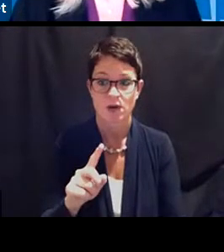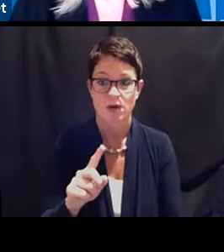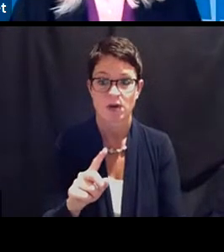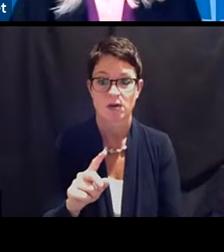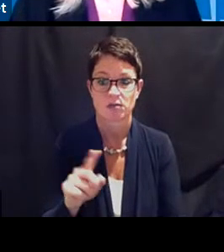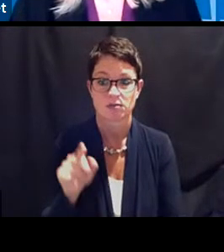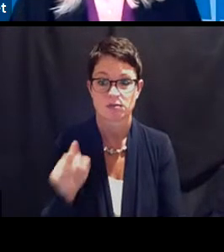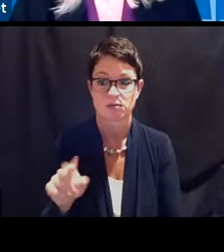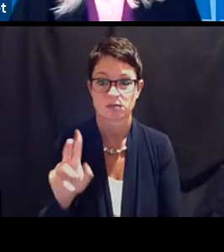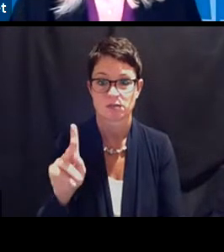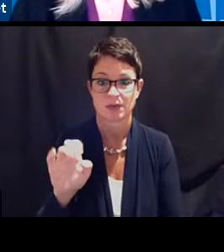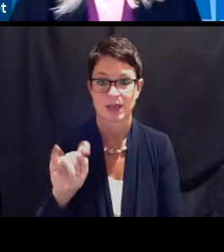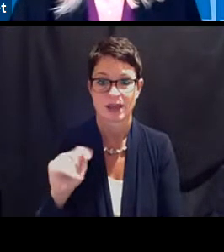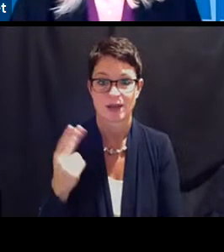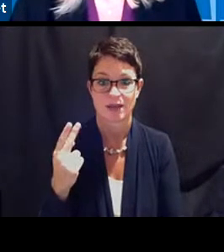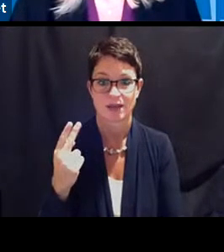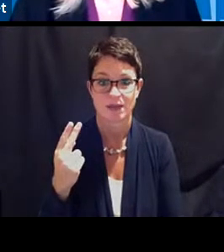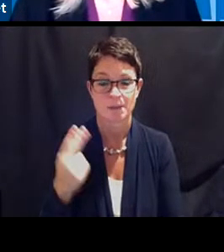No?